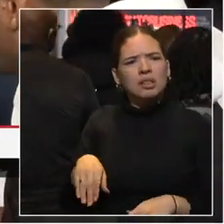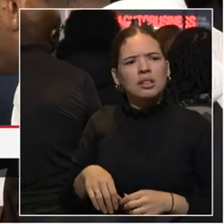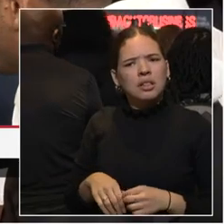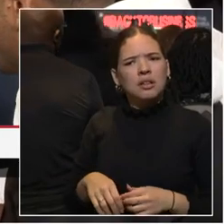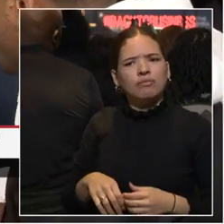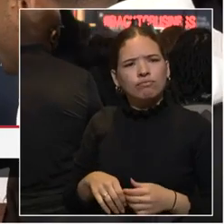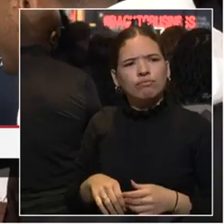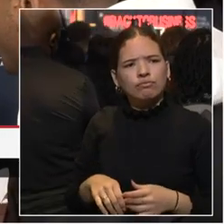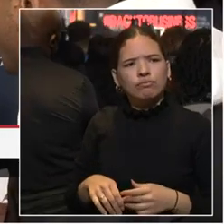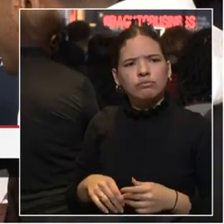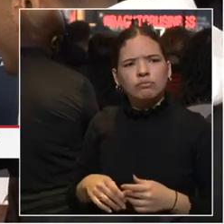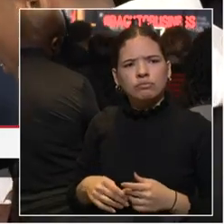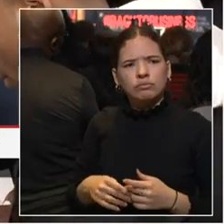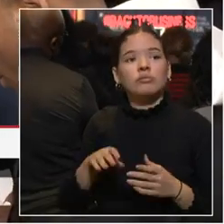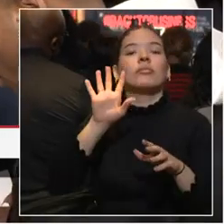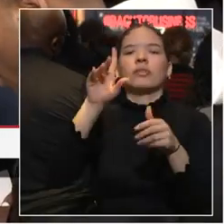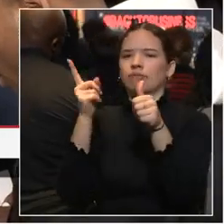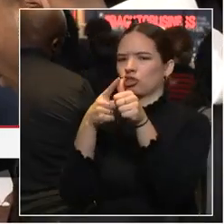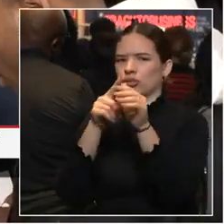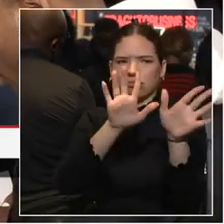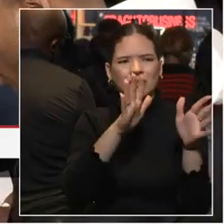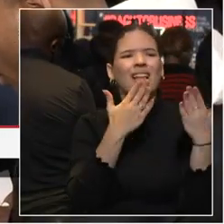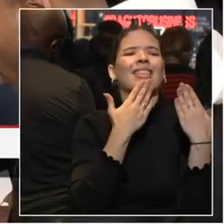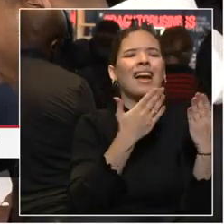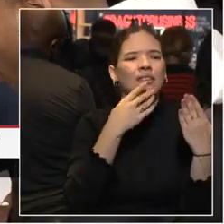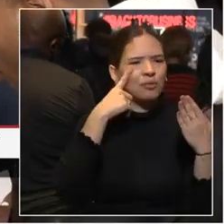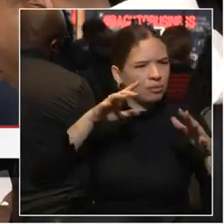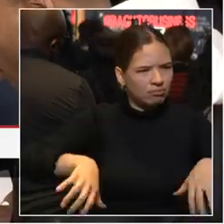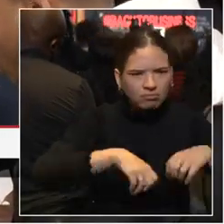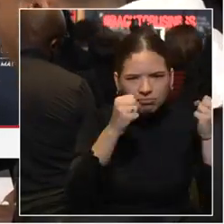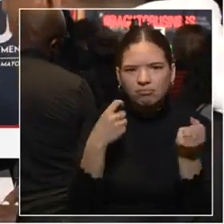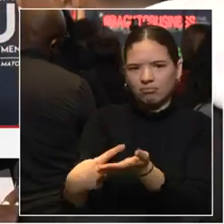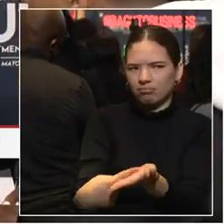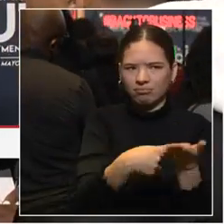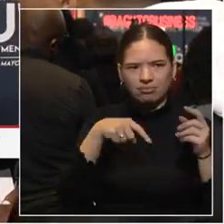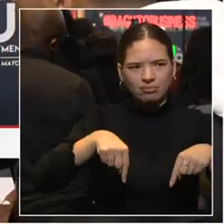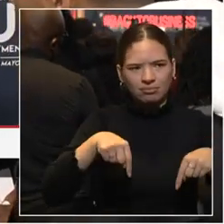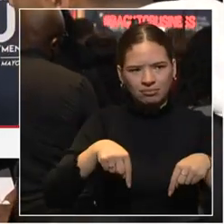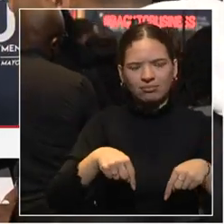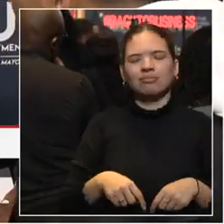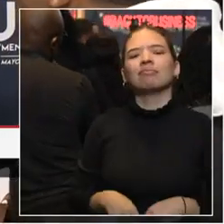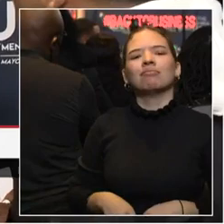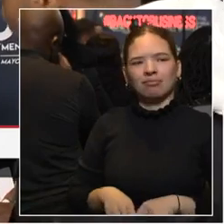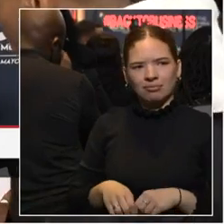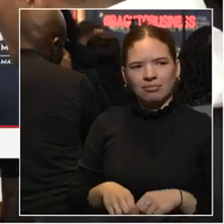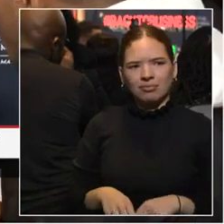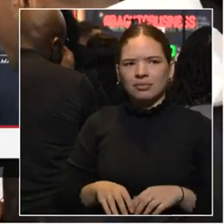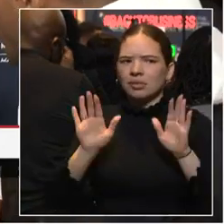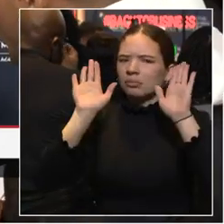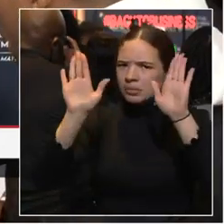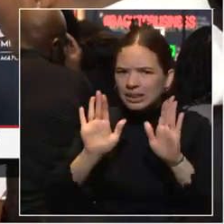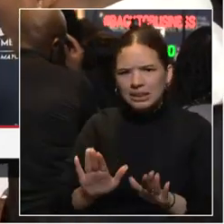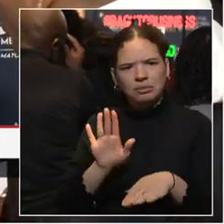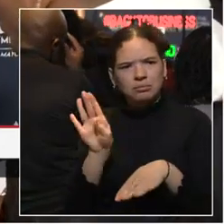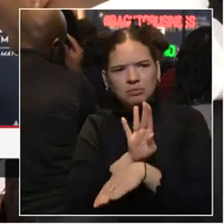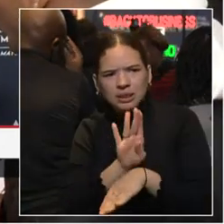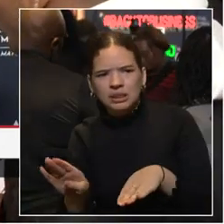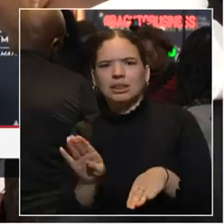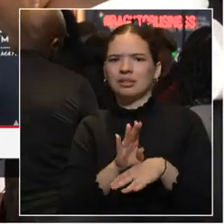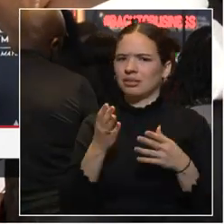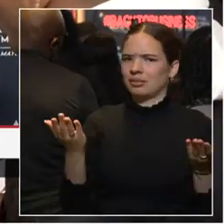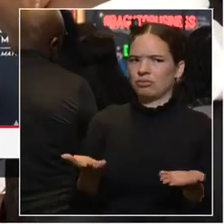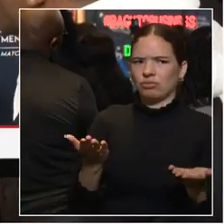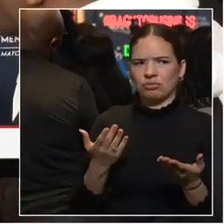Jessica and Kevon. Thank you for having us. It's always great to be in a wonderful business where people can